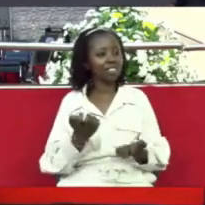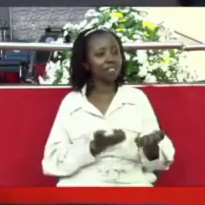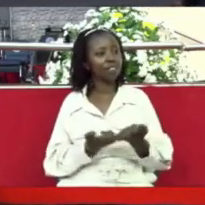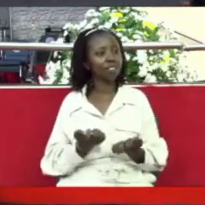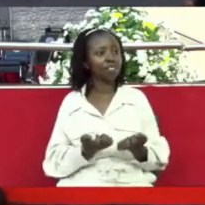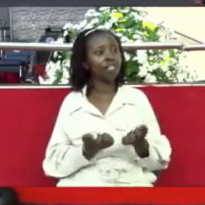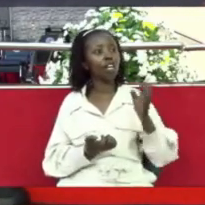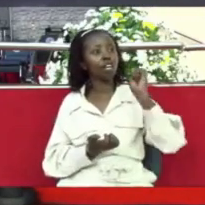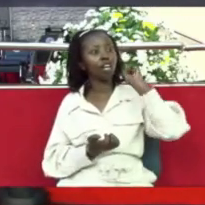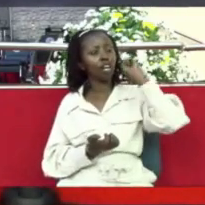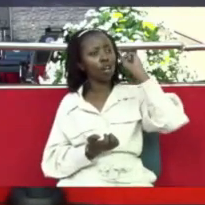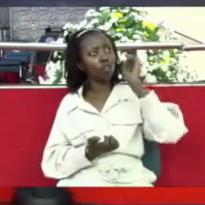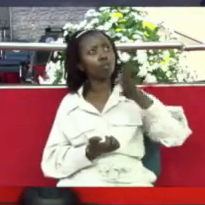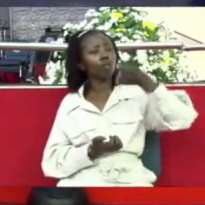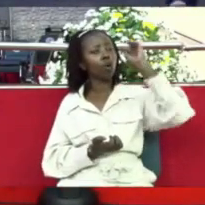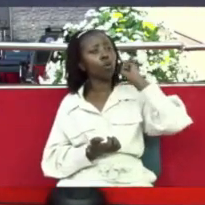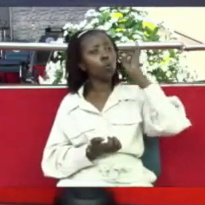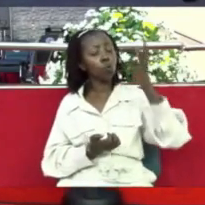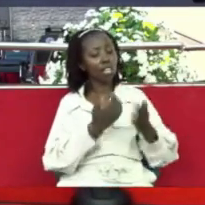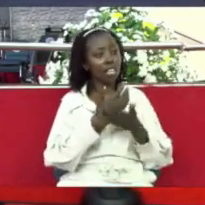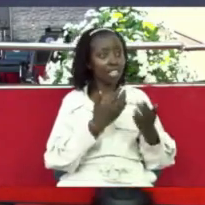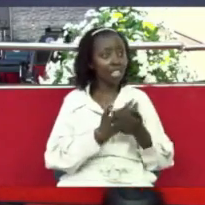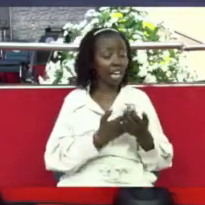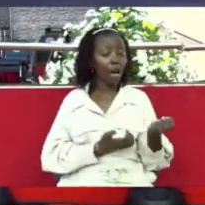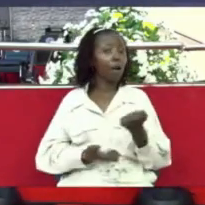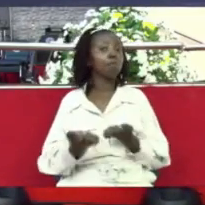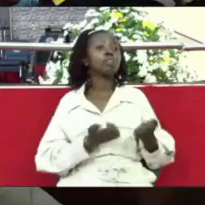he will take care of my business.